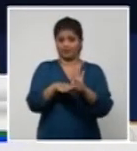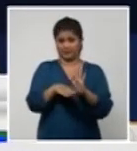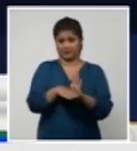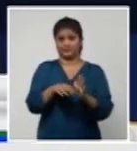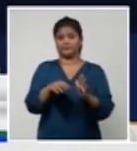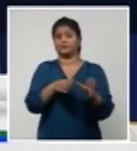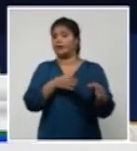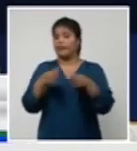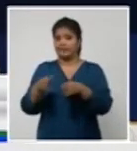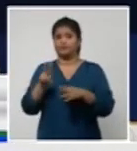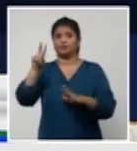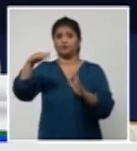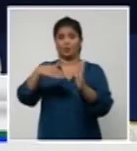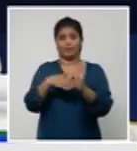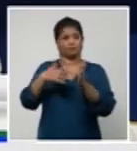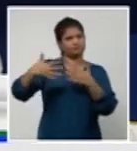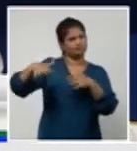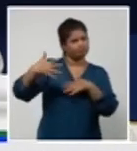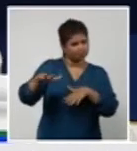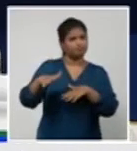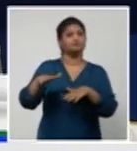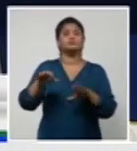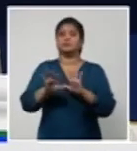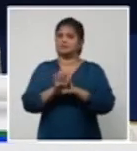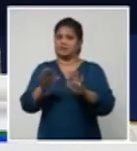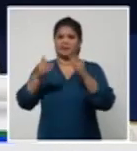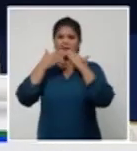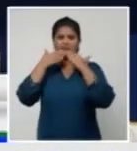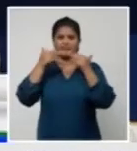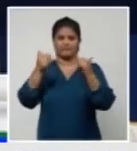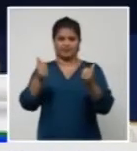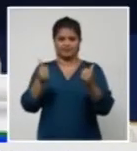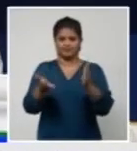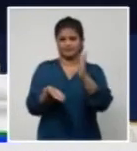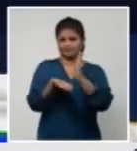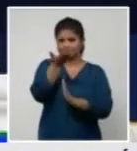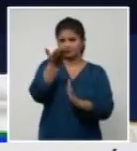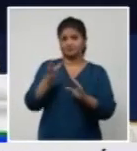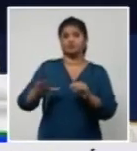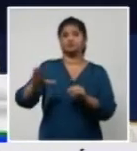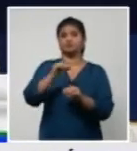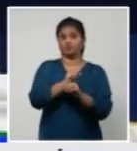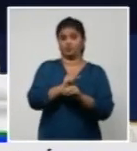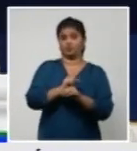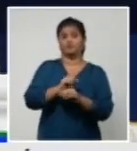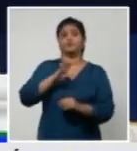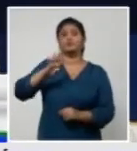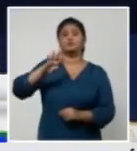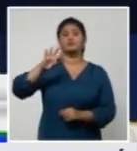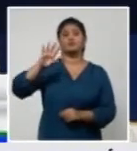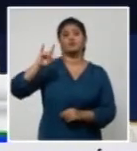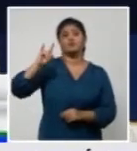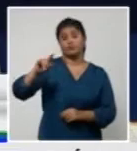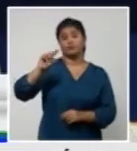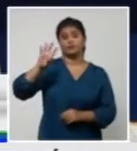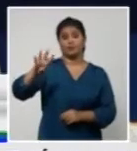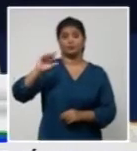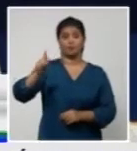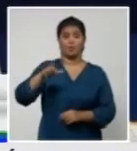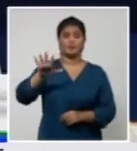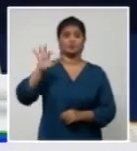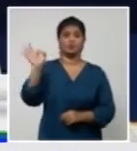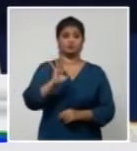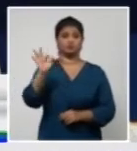have been given a clean bill of health and have returned to their normal daily activity like work and study. In the world